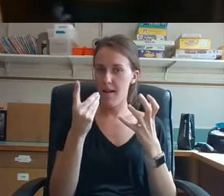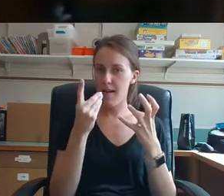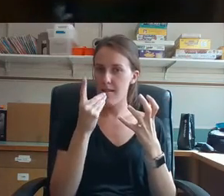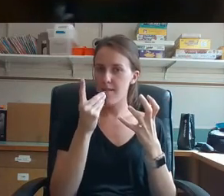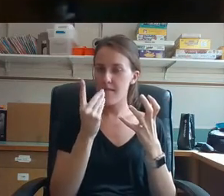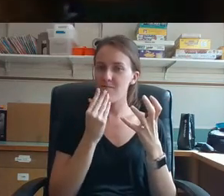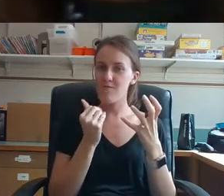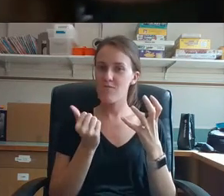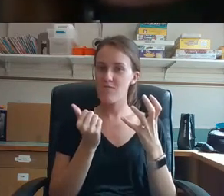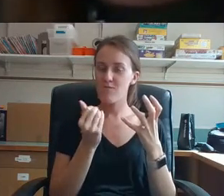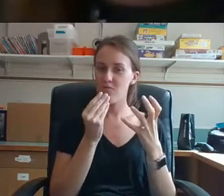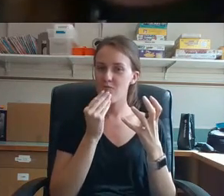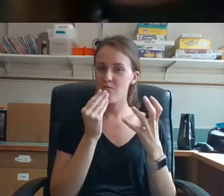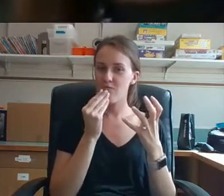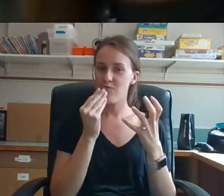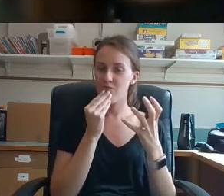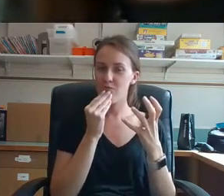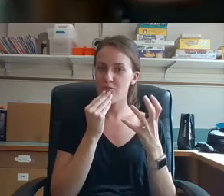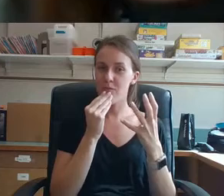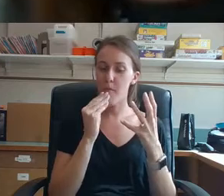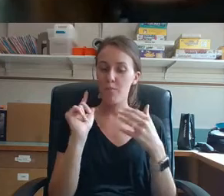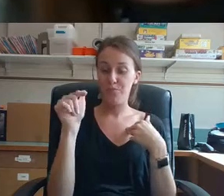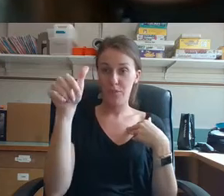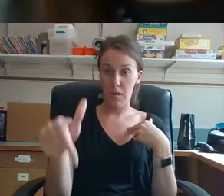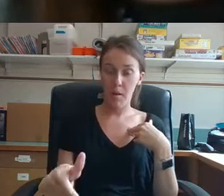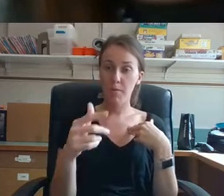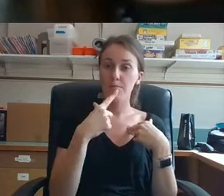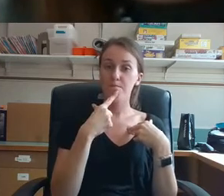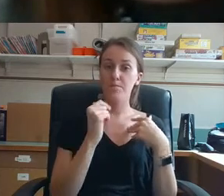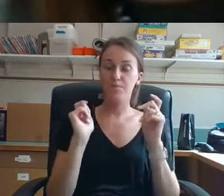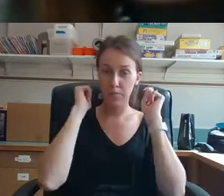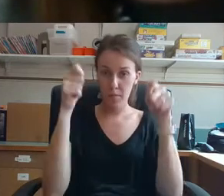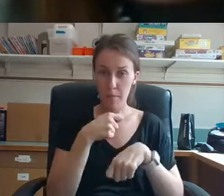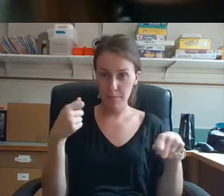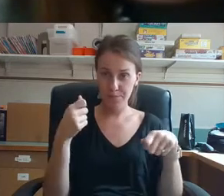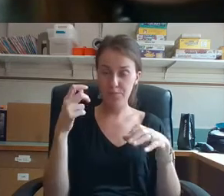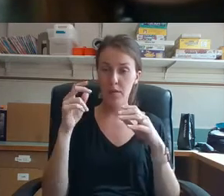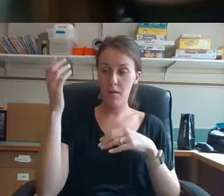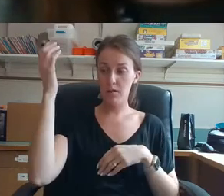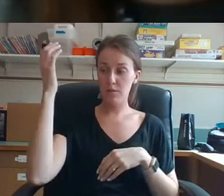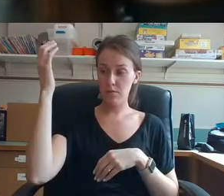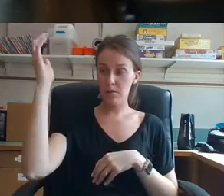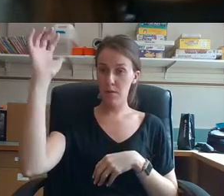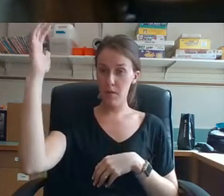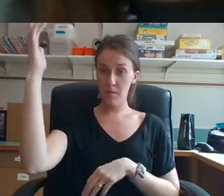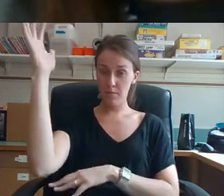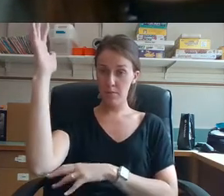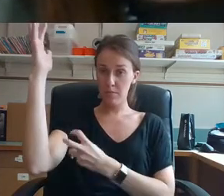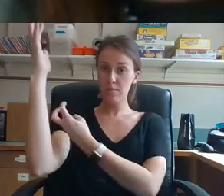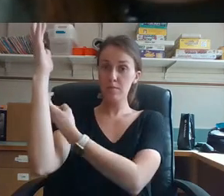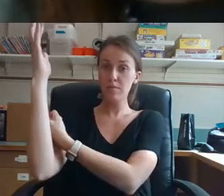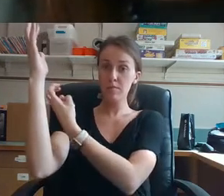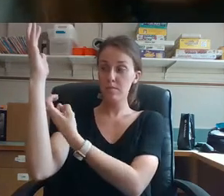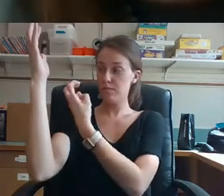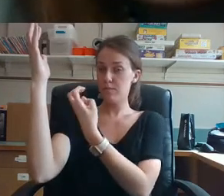Red. Oh no. Sometime later, she came out of the woods. She was dirty and rumpled. There were burrs in